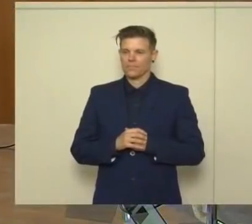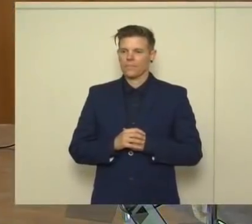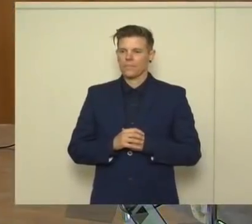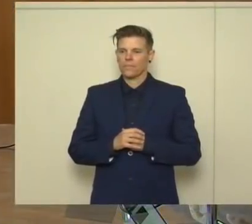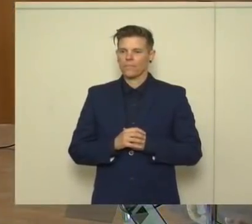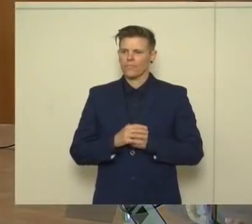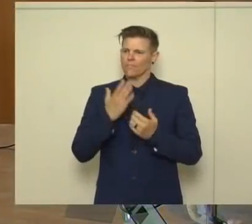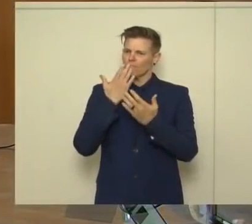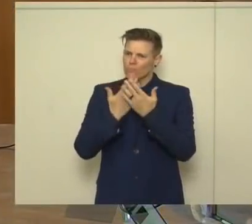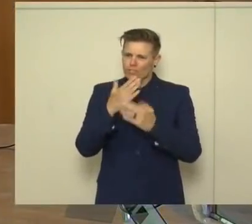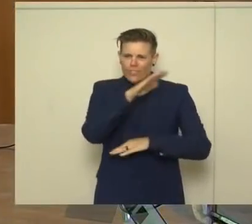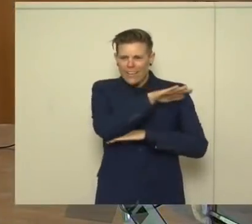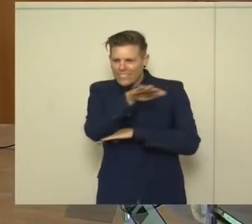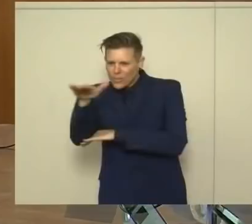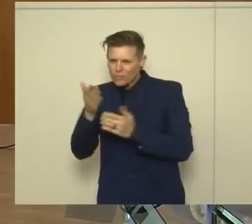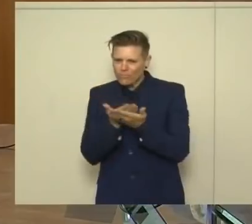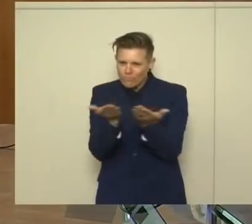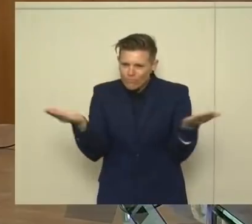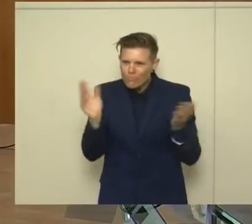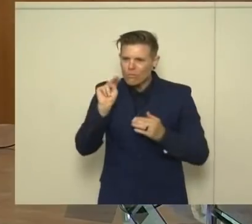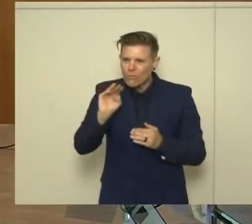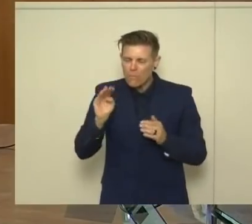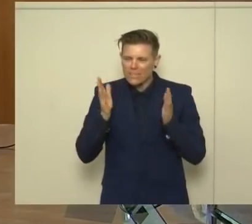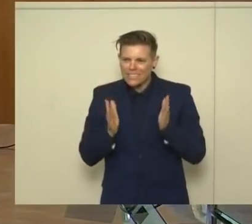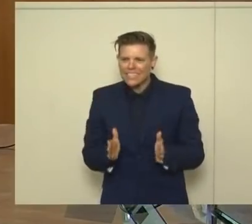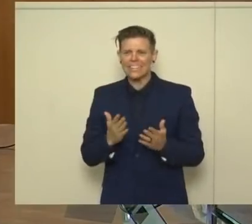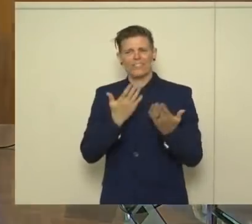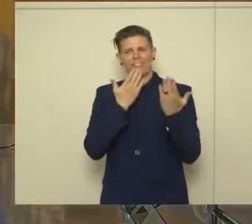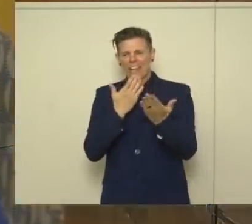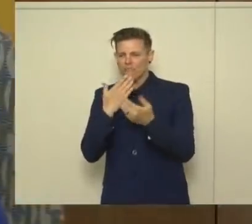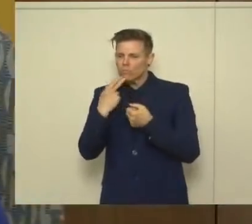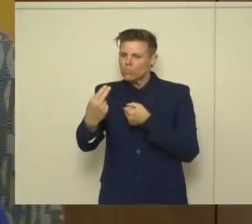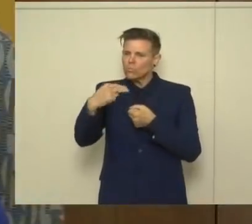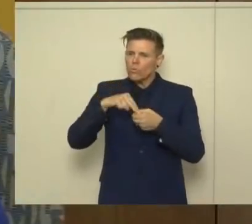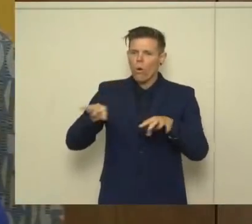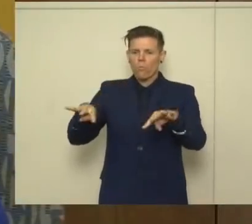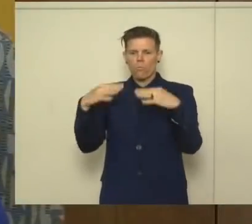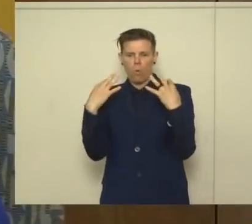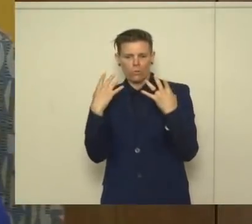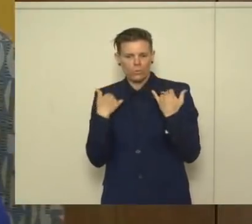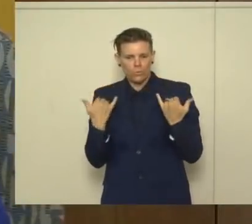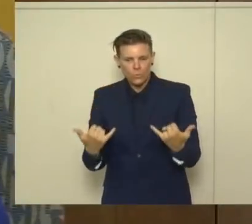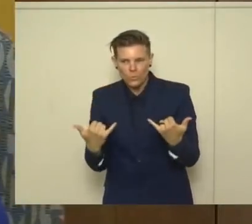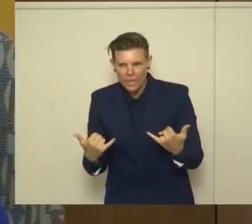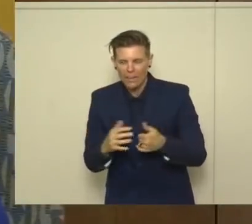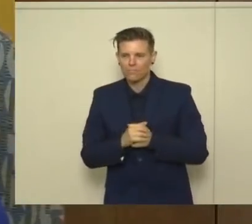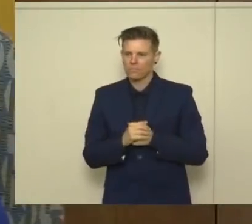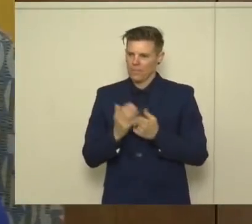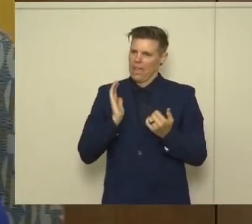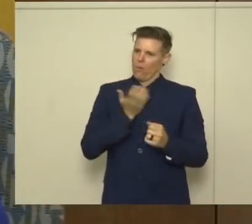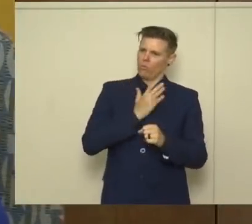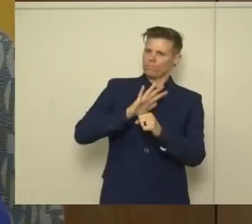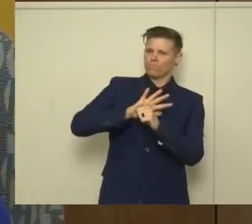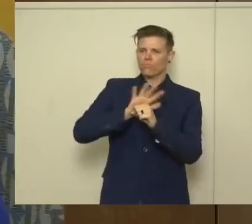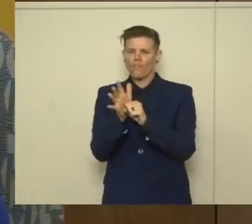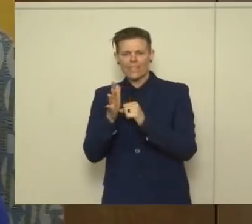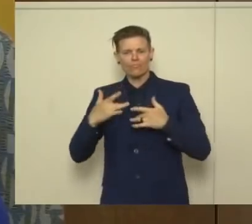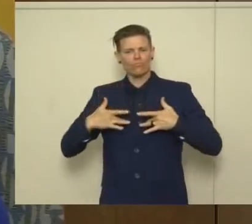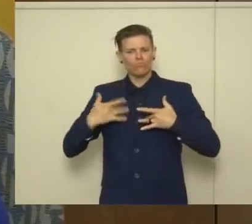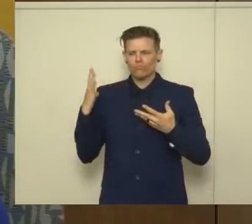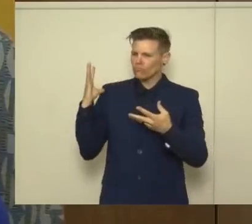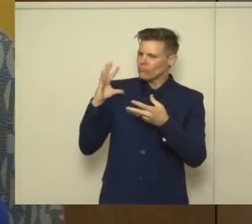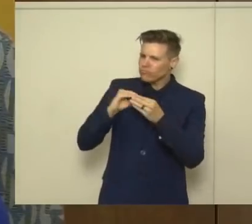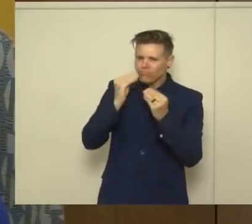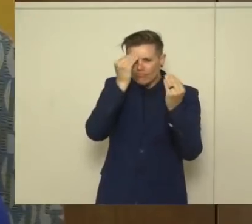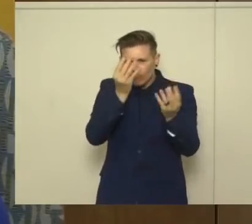Good afternoon, New Mexico, and thank you very much for joining us for our COVID briefing for the week. I want